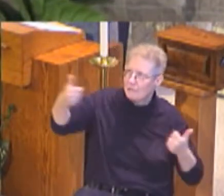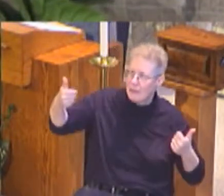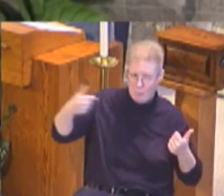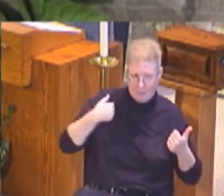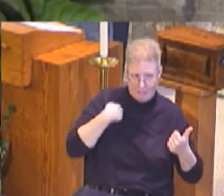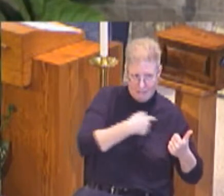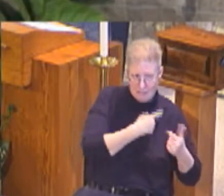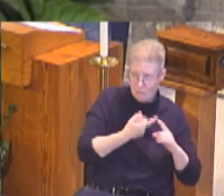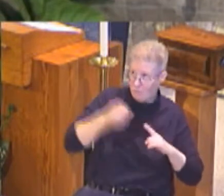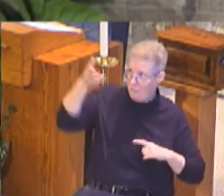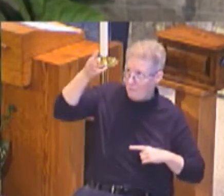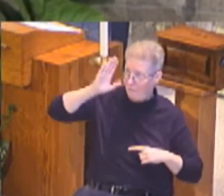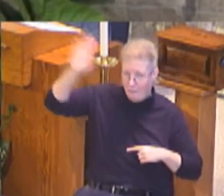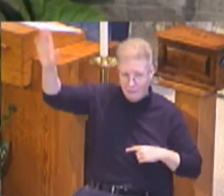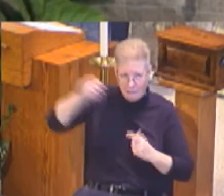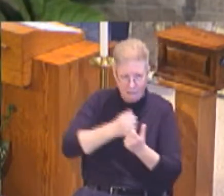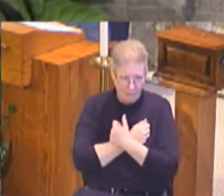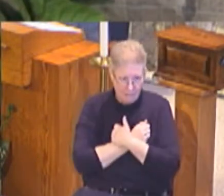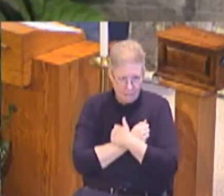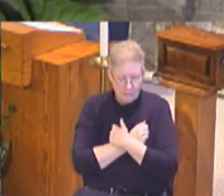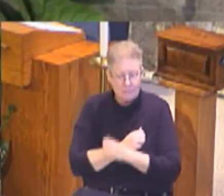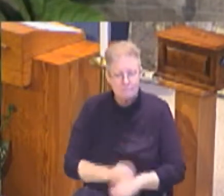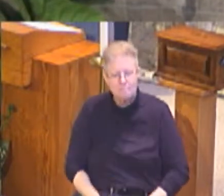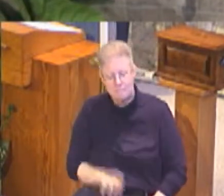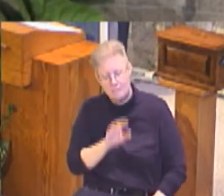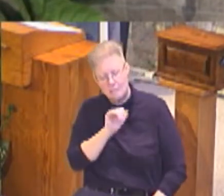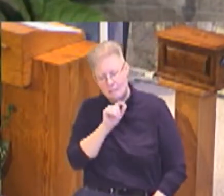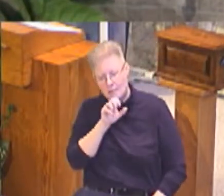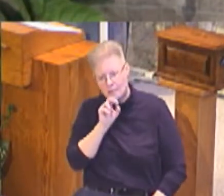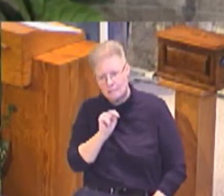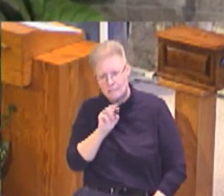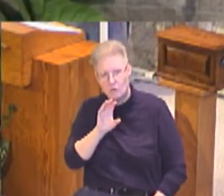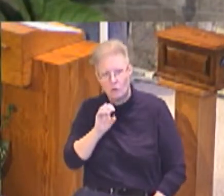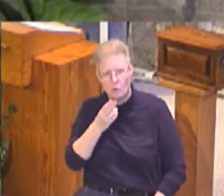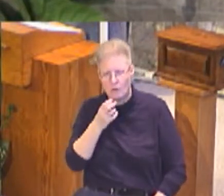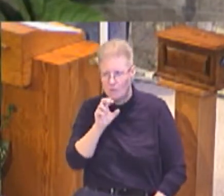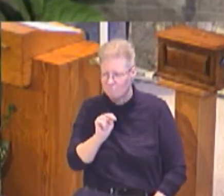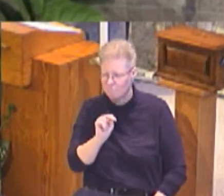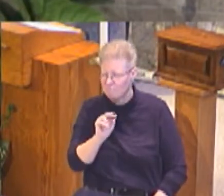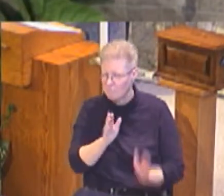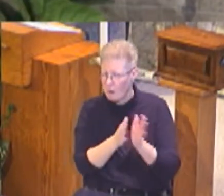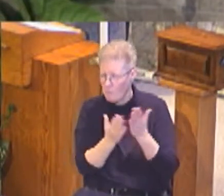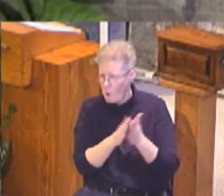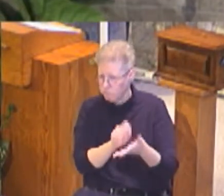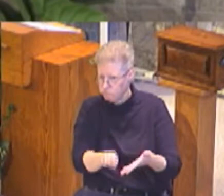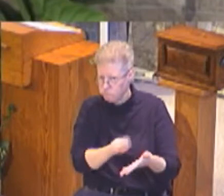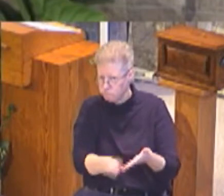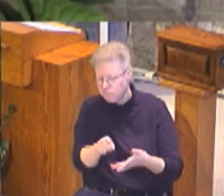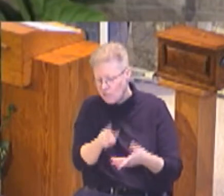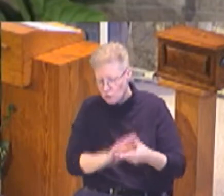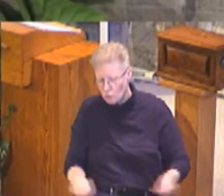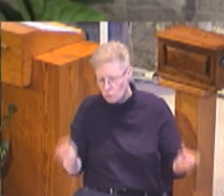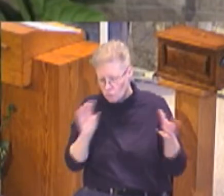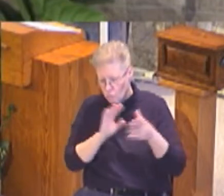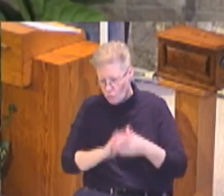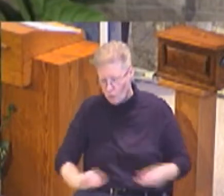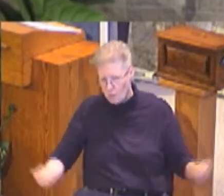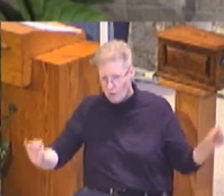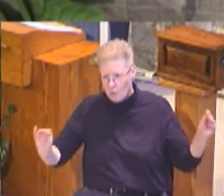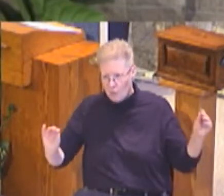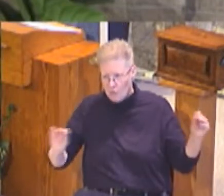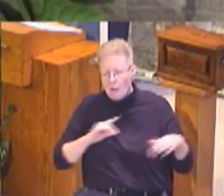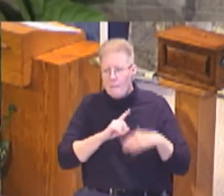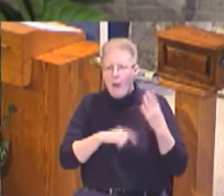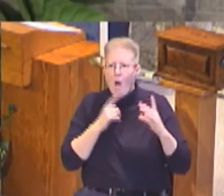Alan Cohen, in one of his later books, told the story of when